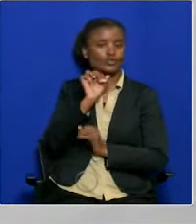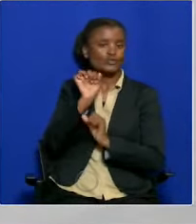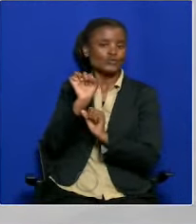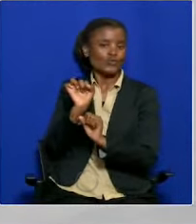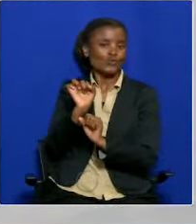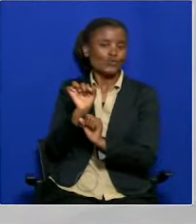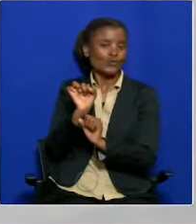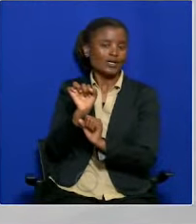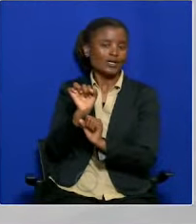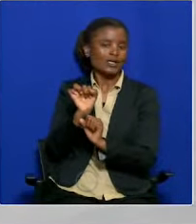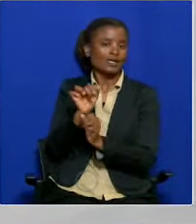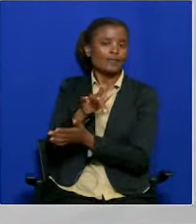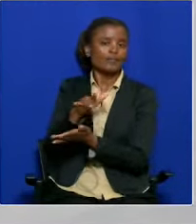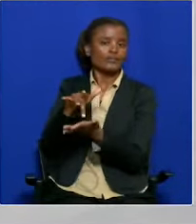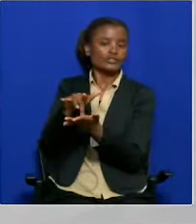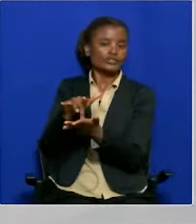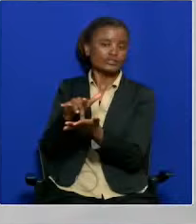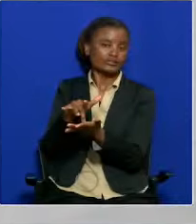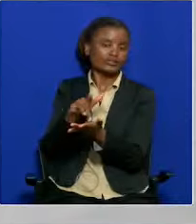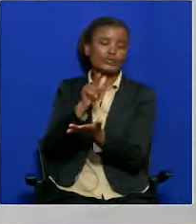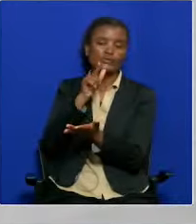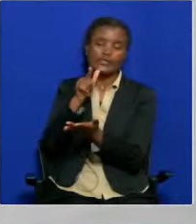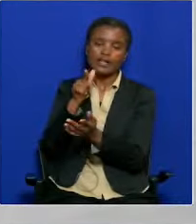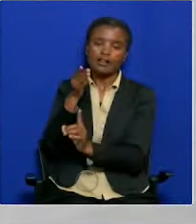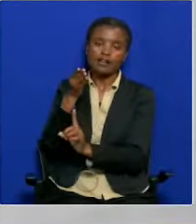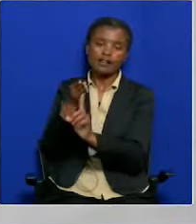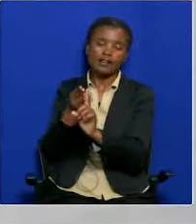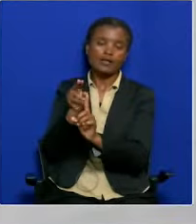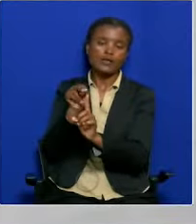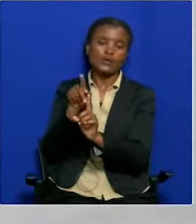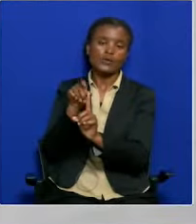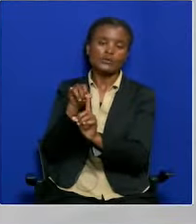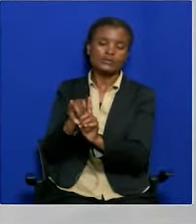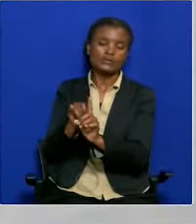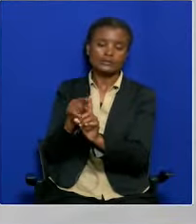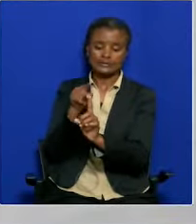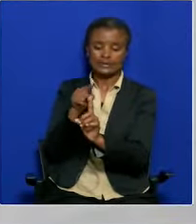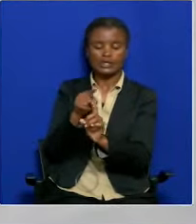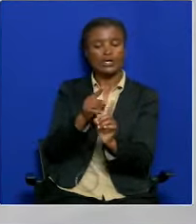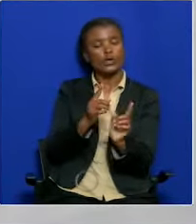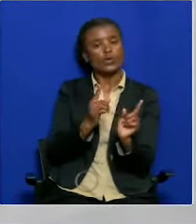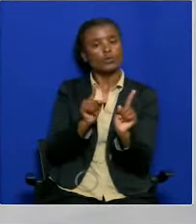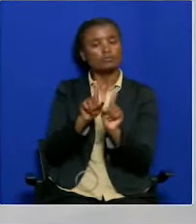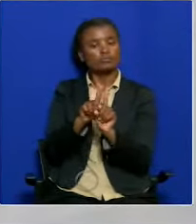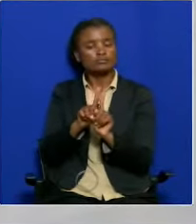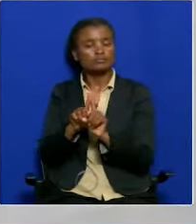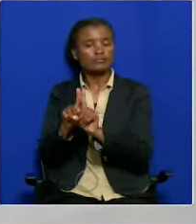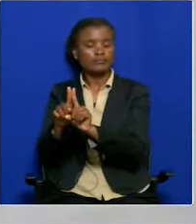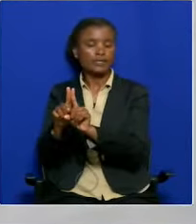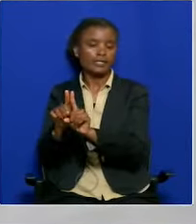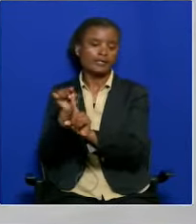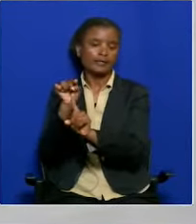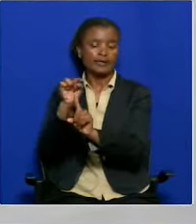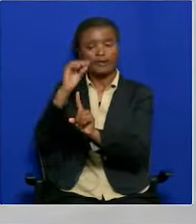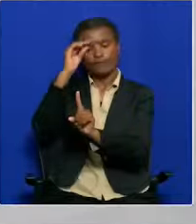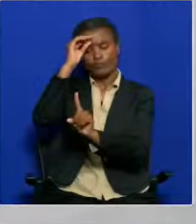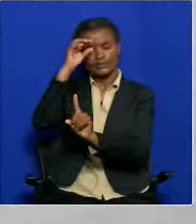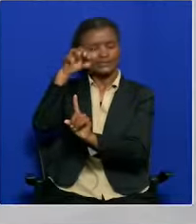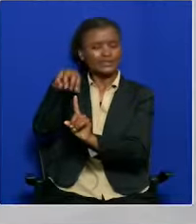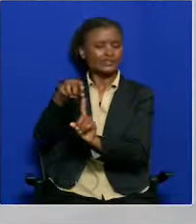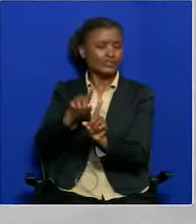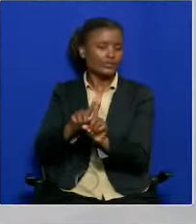Sergeant Nkosi to go with him to the police station or to assist him in whatever way? You've already sent him to a police